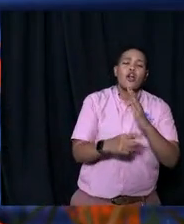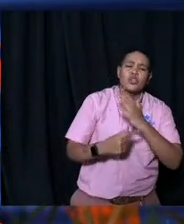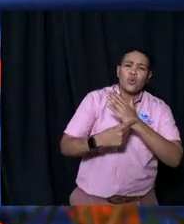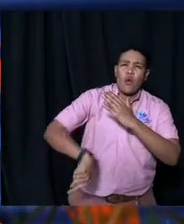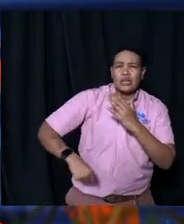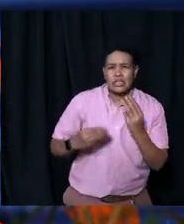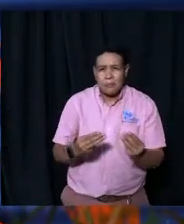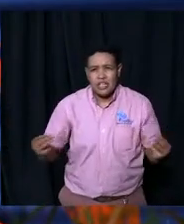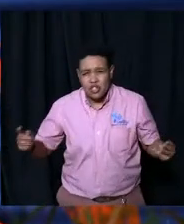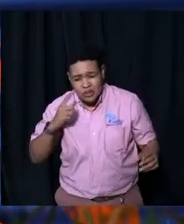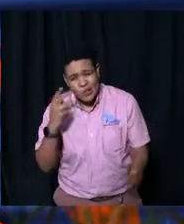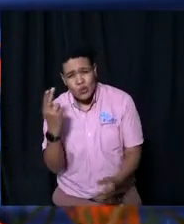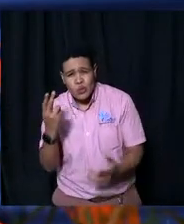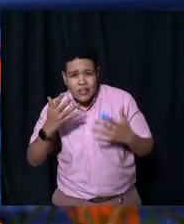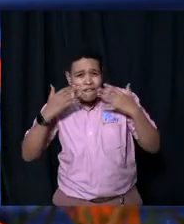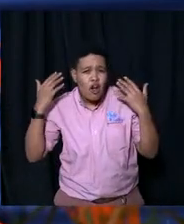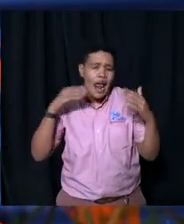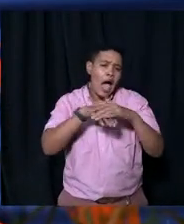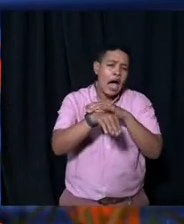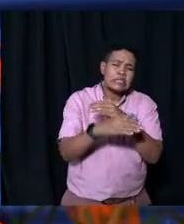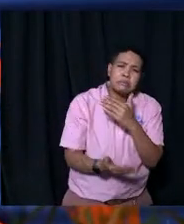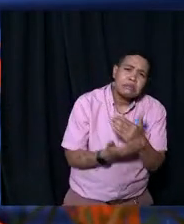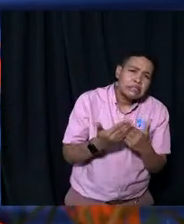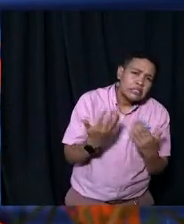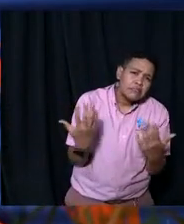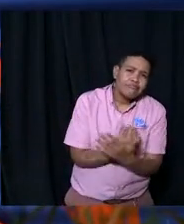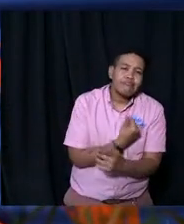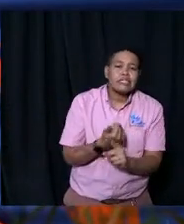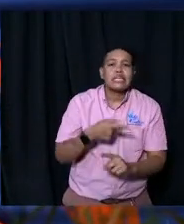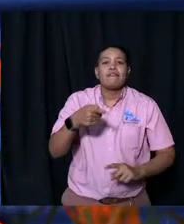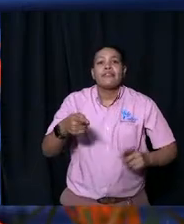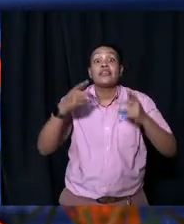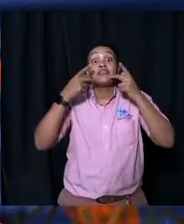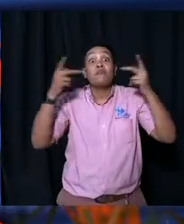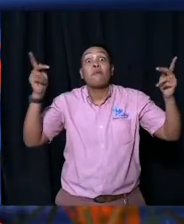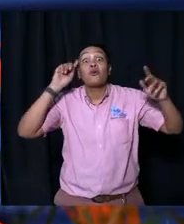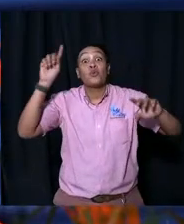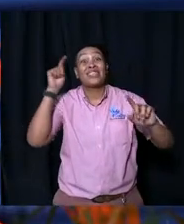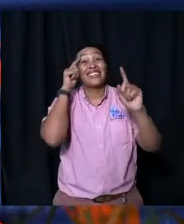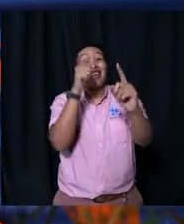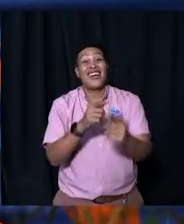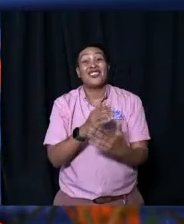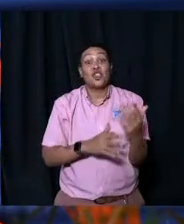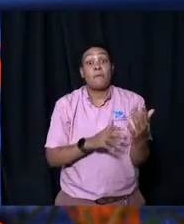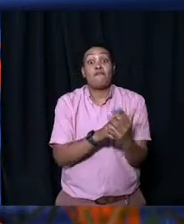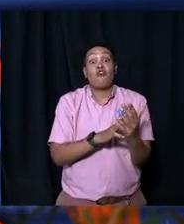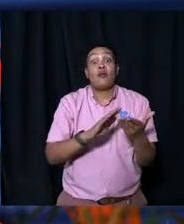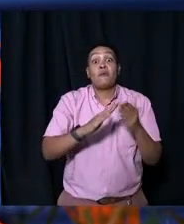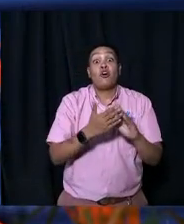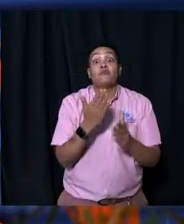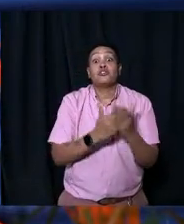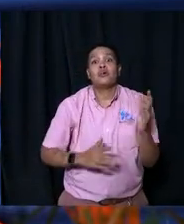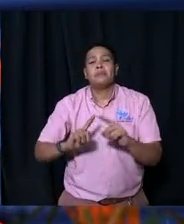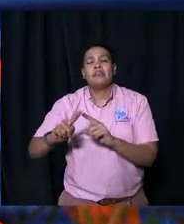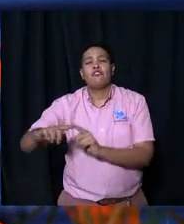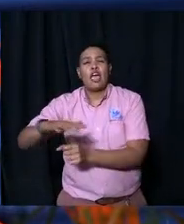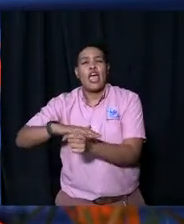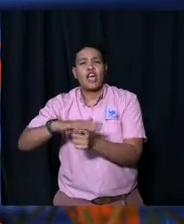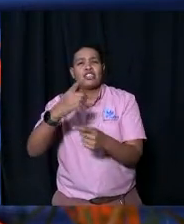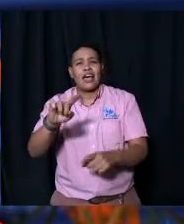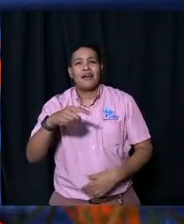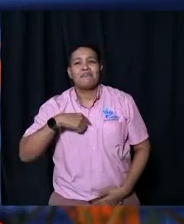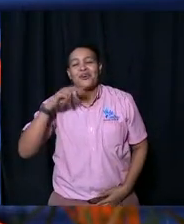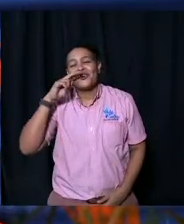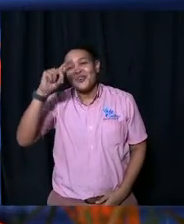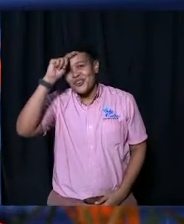And these publications would target some of the vulnerable communities, underserved areas, and so on. You know, I'm looking